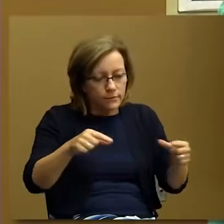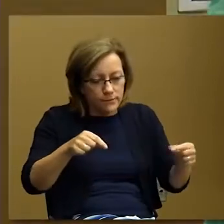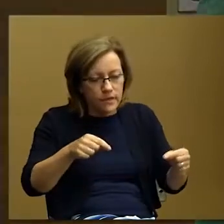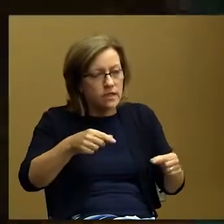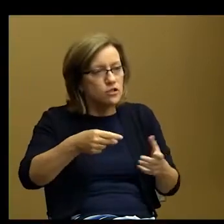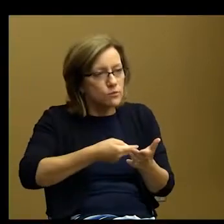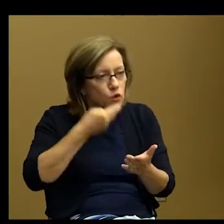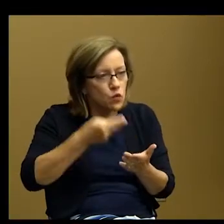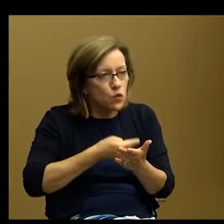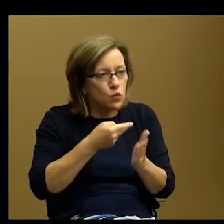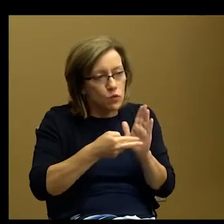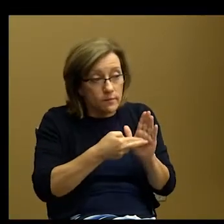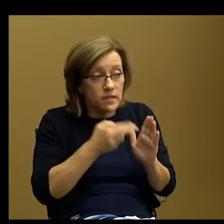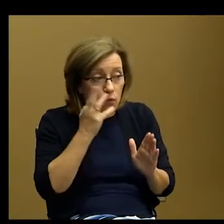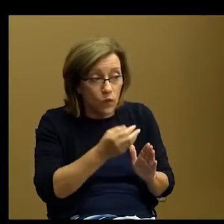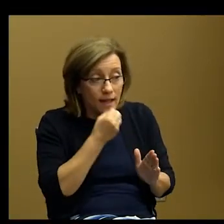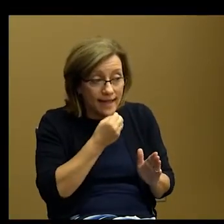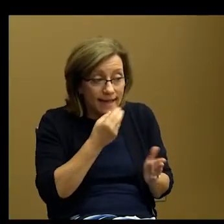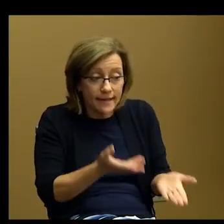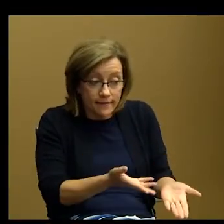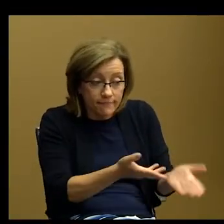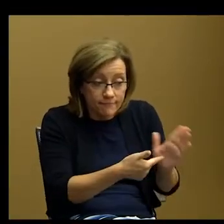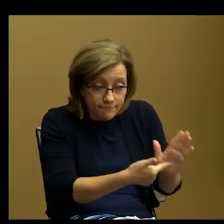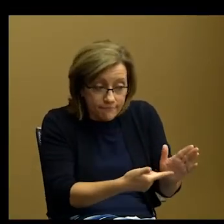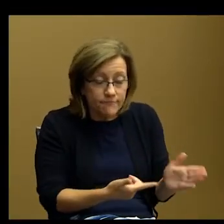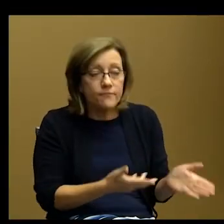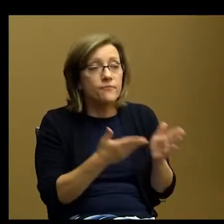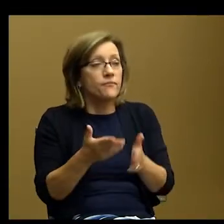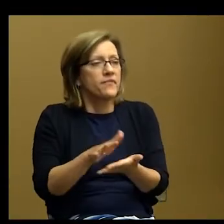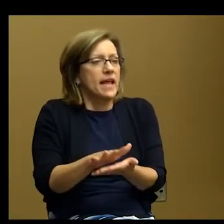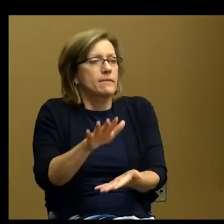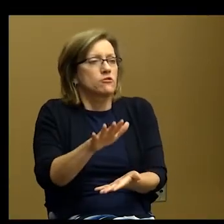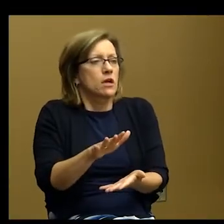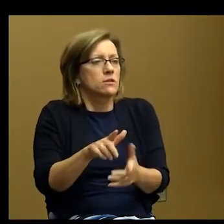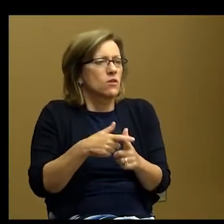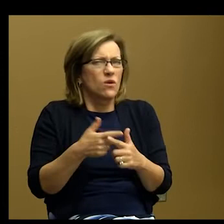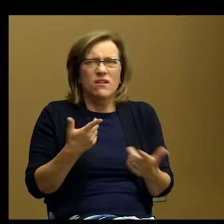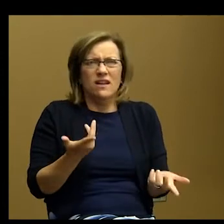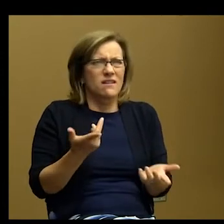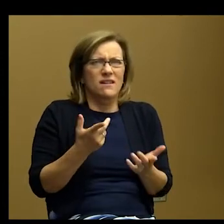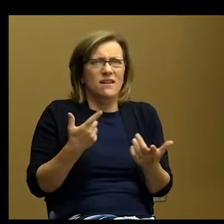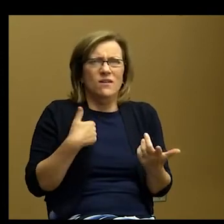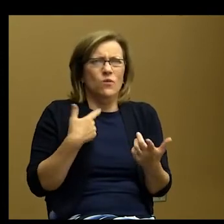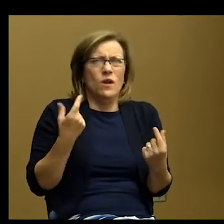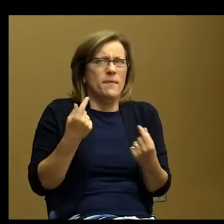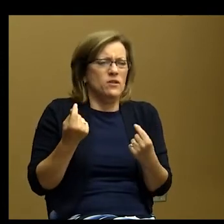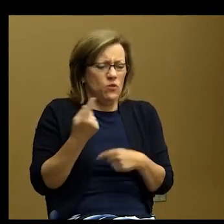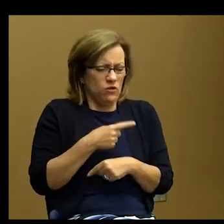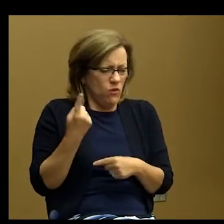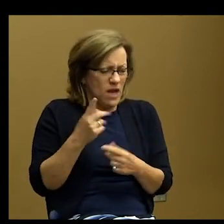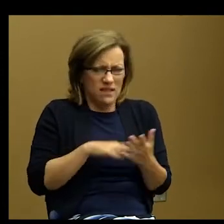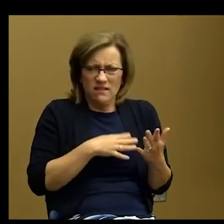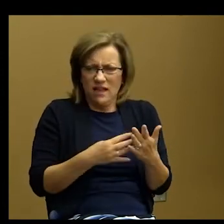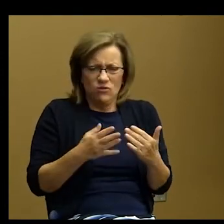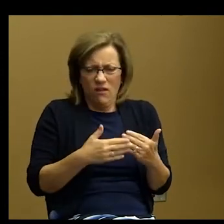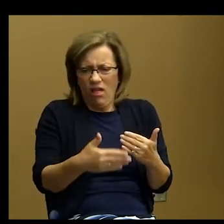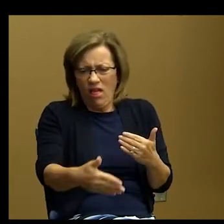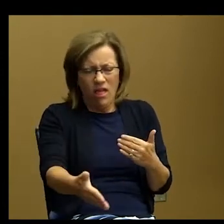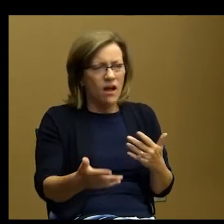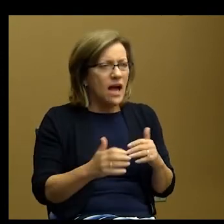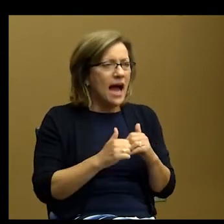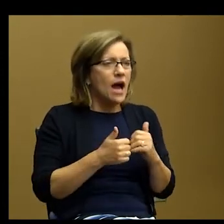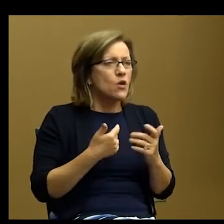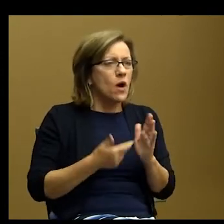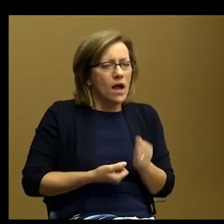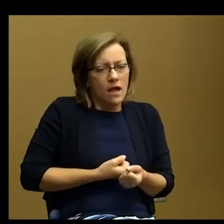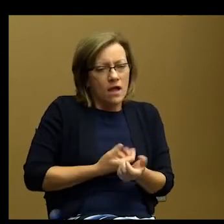going to eat. Then the abstract symbols, more like, what is Monday anyway? And how do I display that? How do